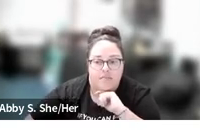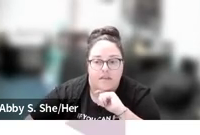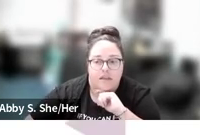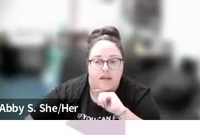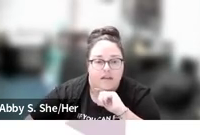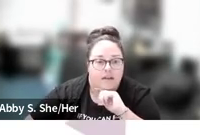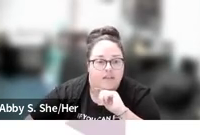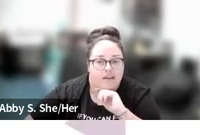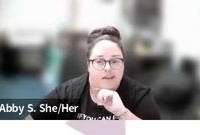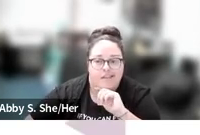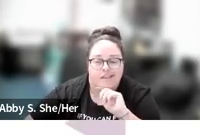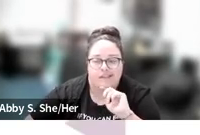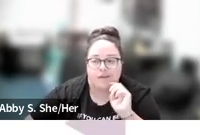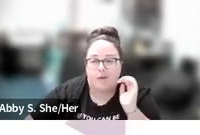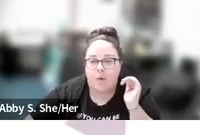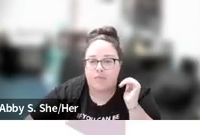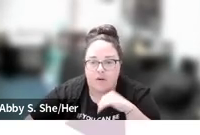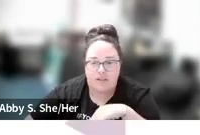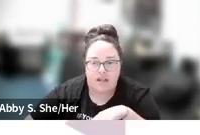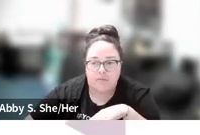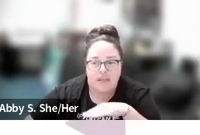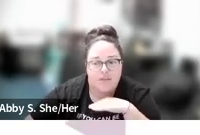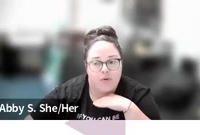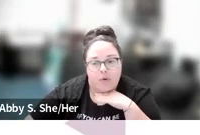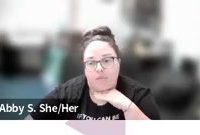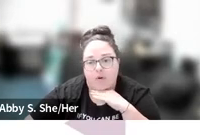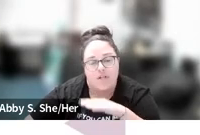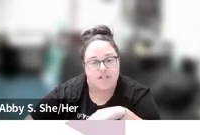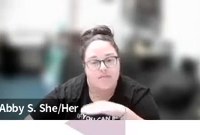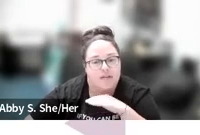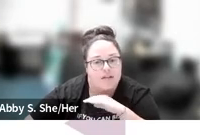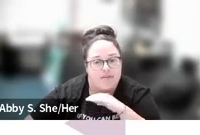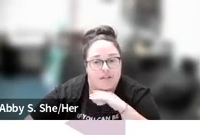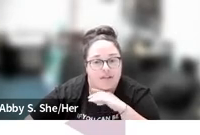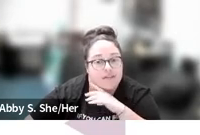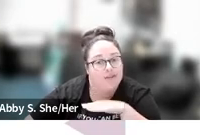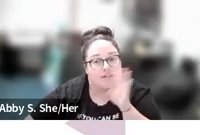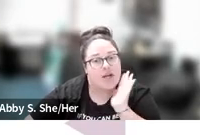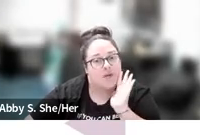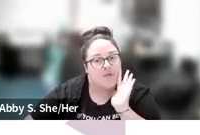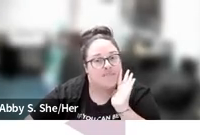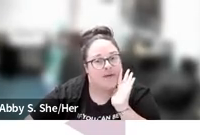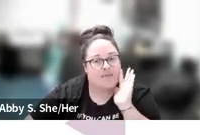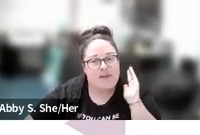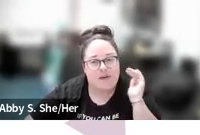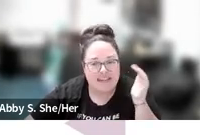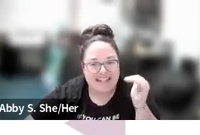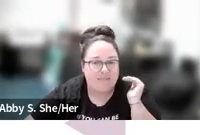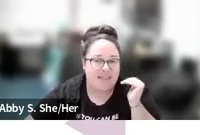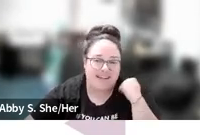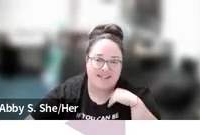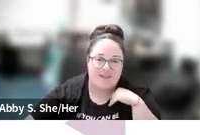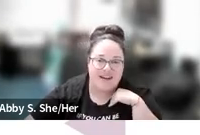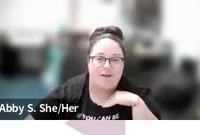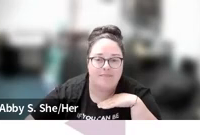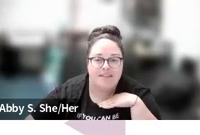And that's something that I feel like going more in depth, like if you do have more questions about that, is a really good thing to reach out to us about so we can go in